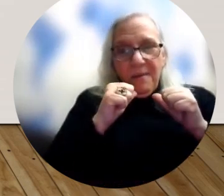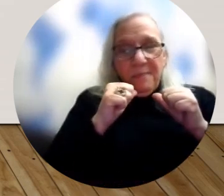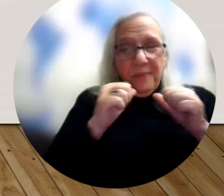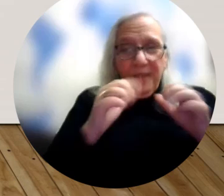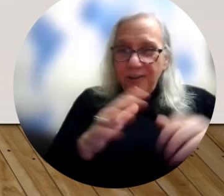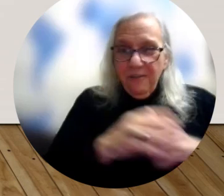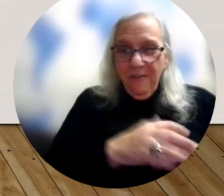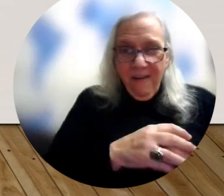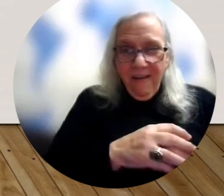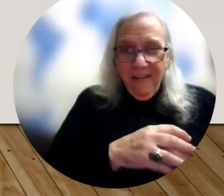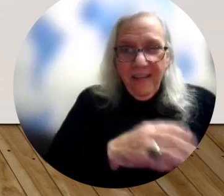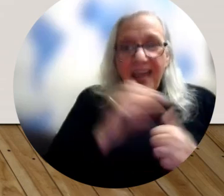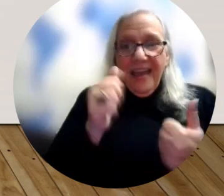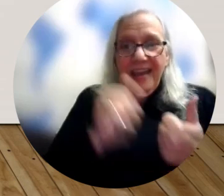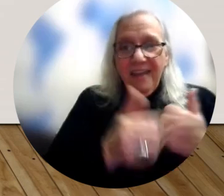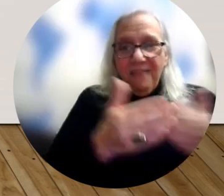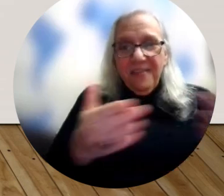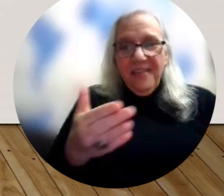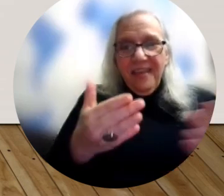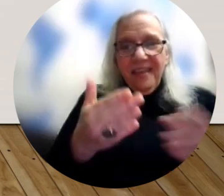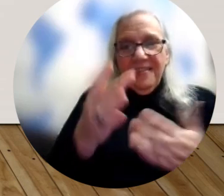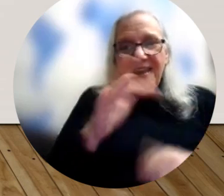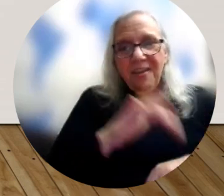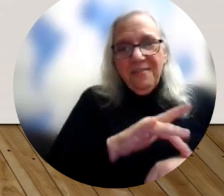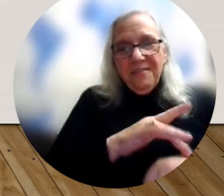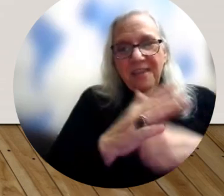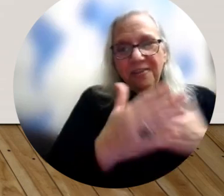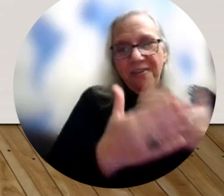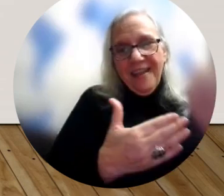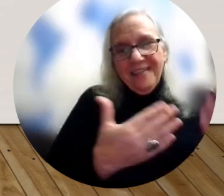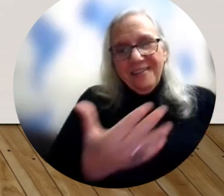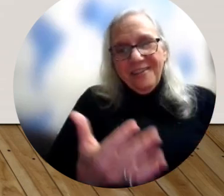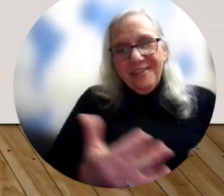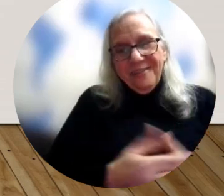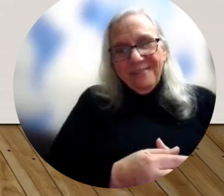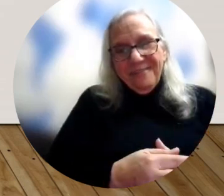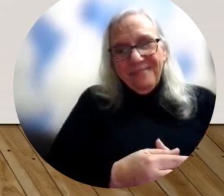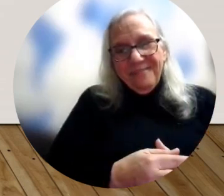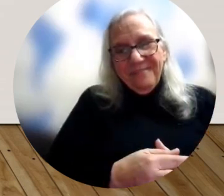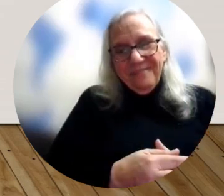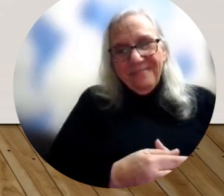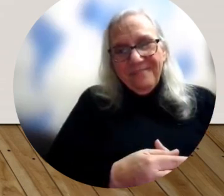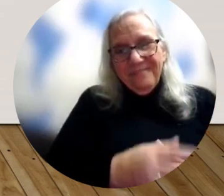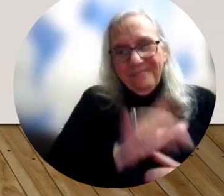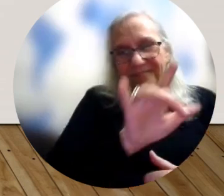God bless you all and everything that you set your hands to.